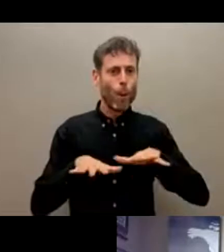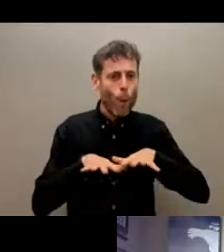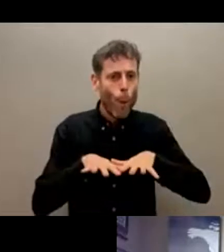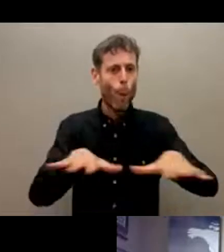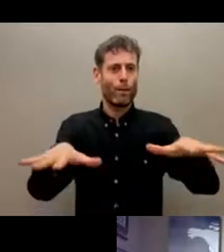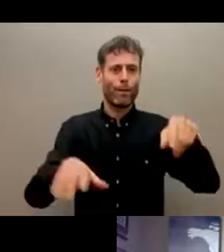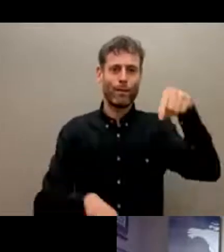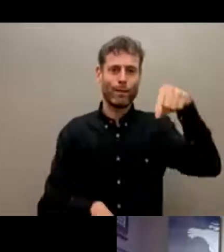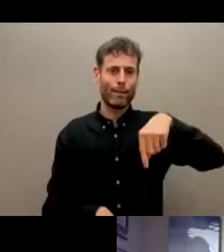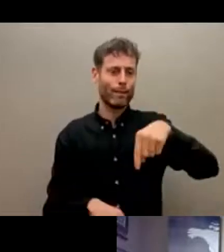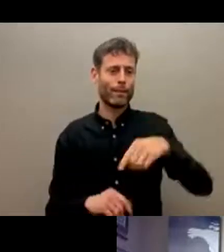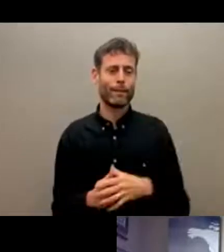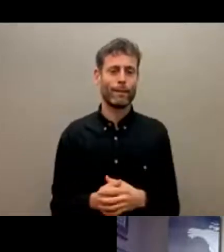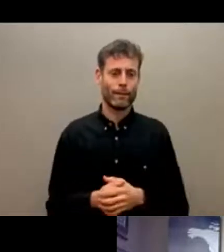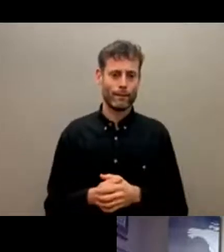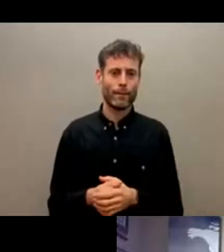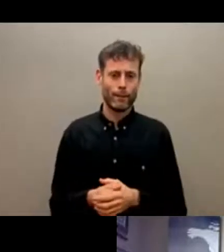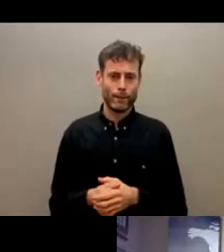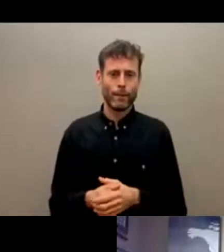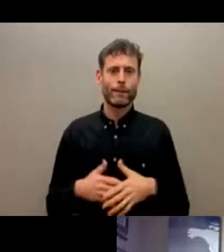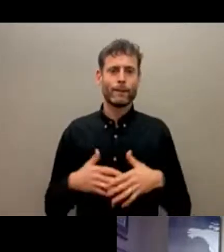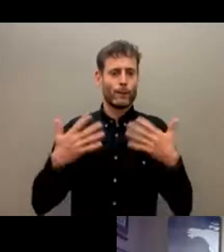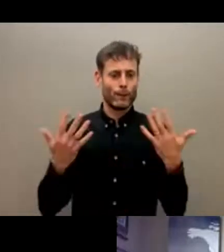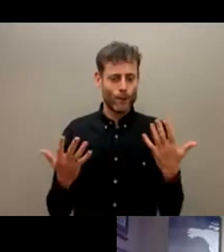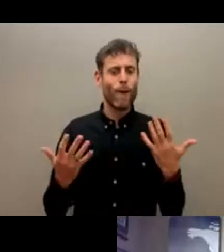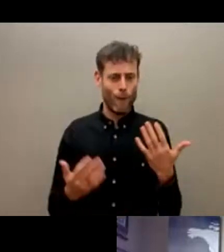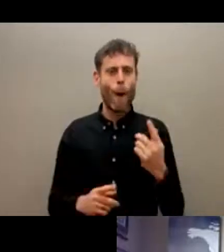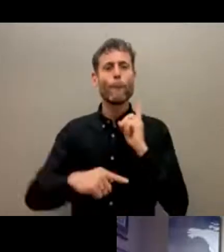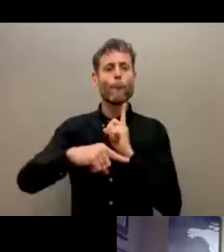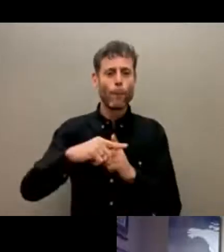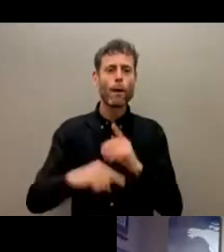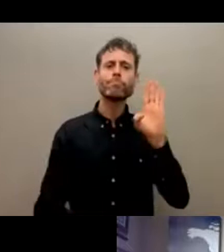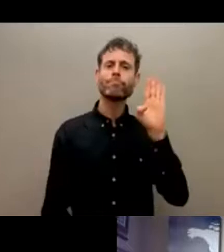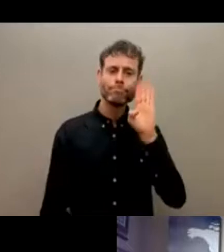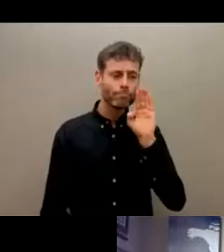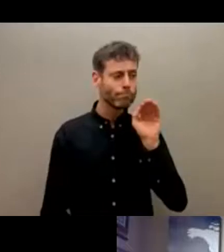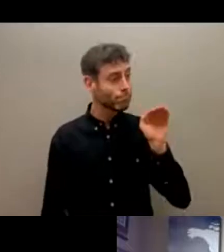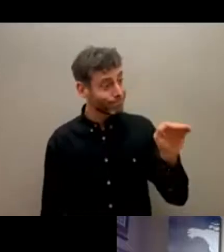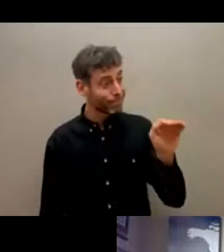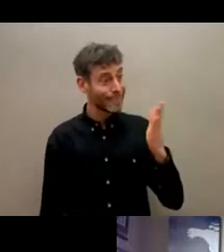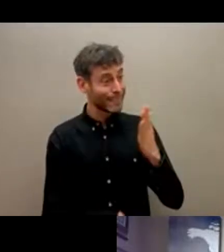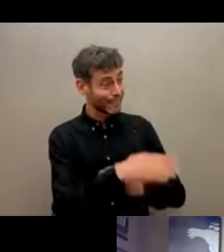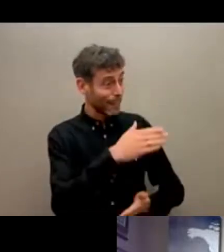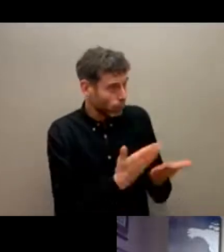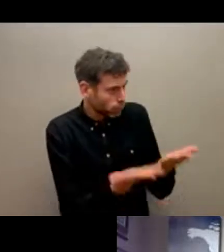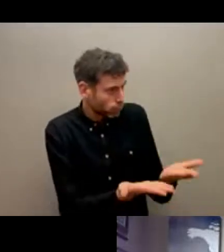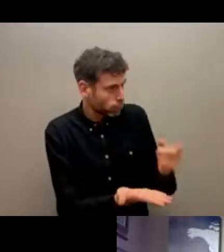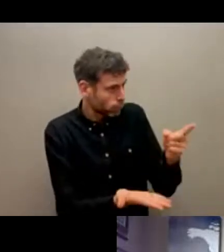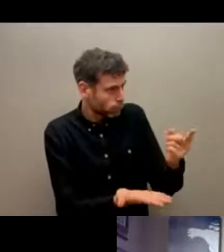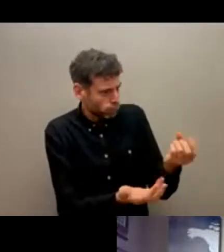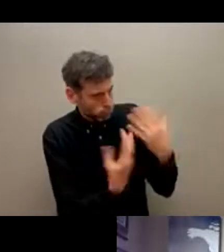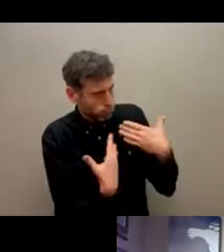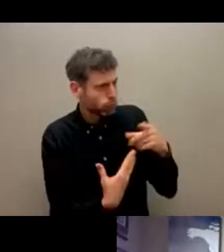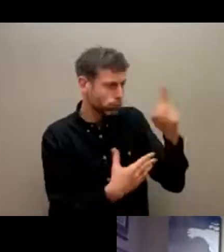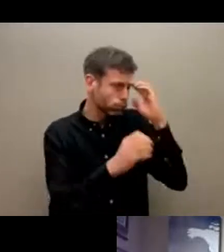place, and asking persons with disabilities themselves, so important. Can I come to you, Sean, and ask you